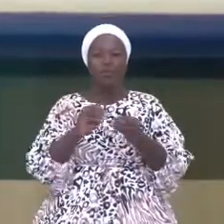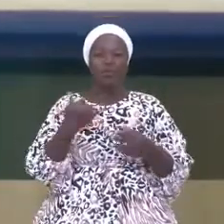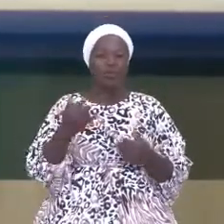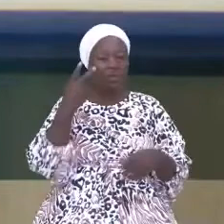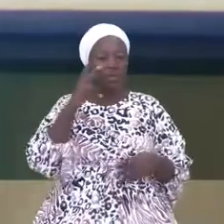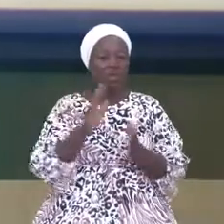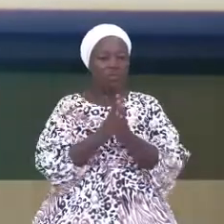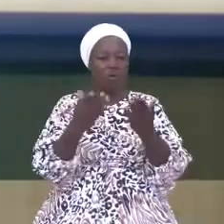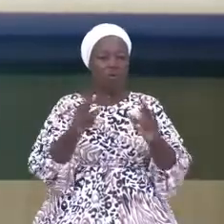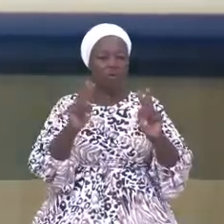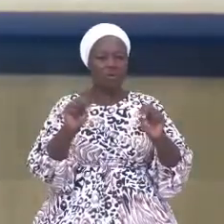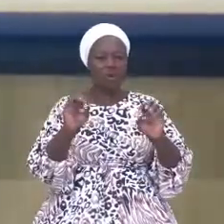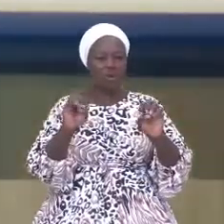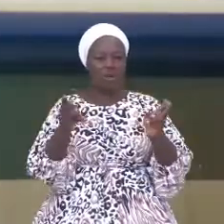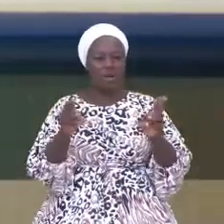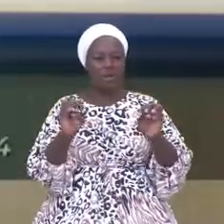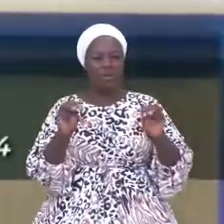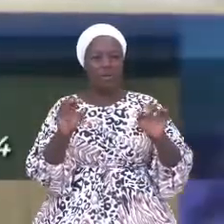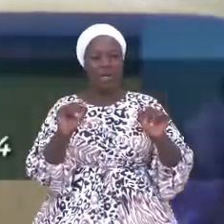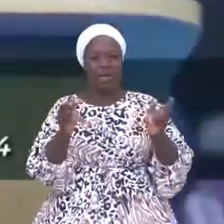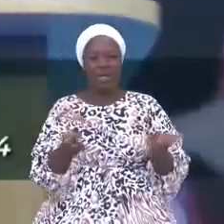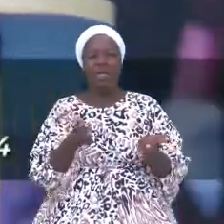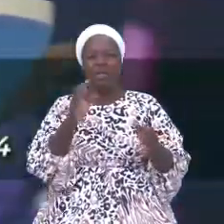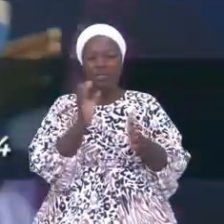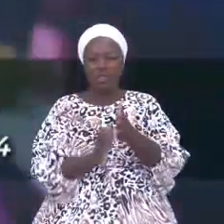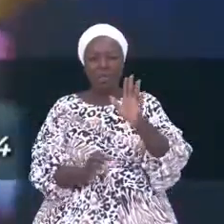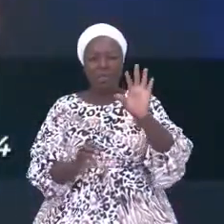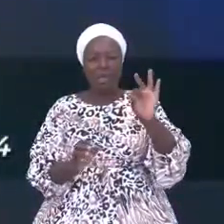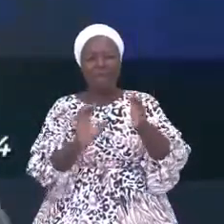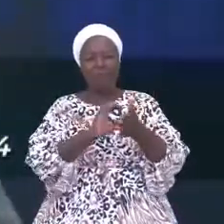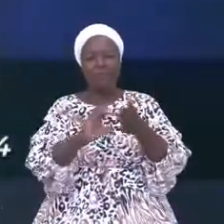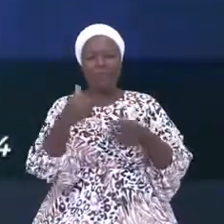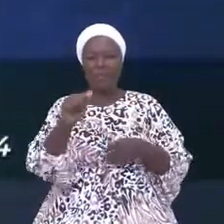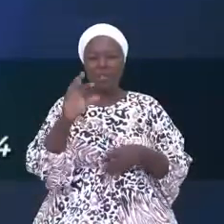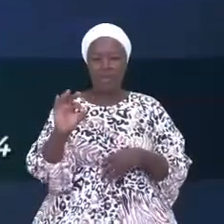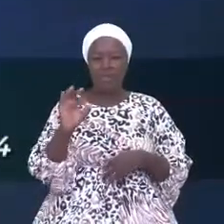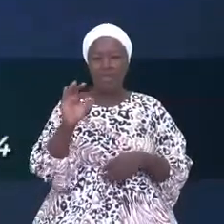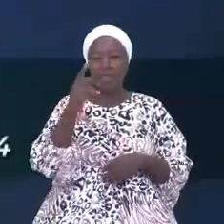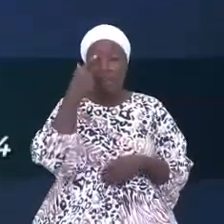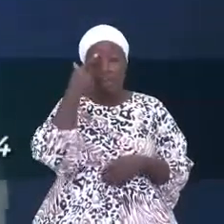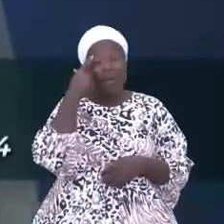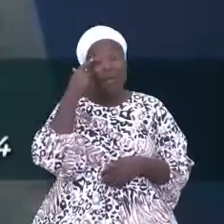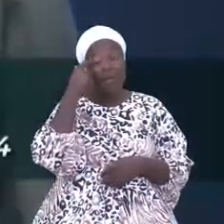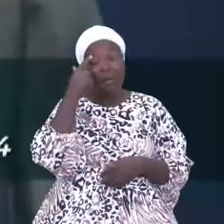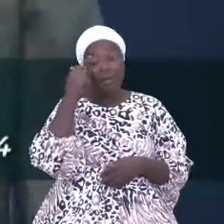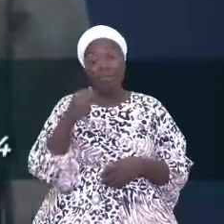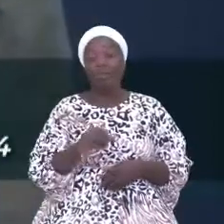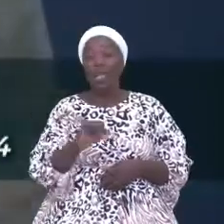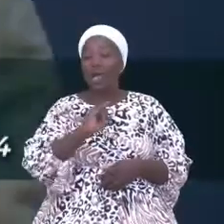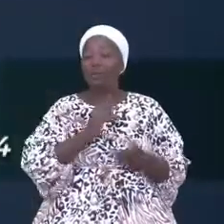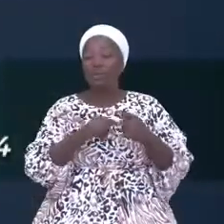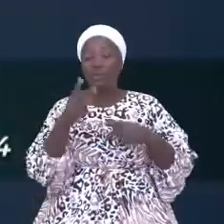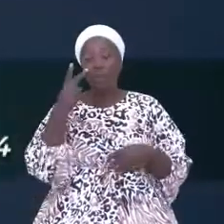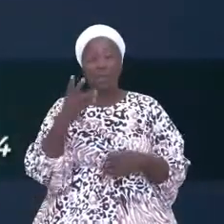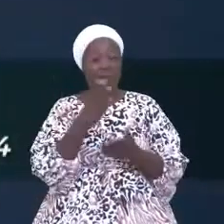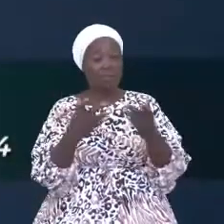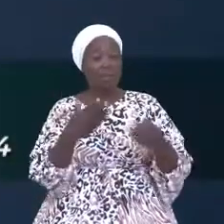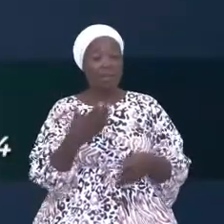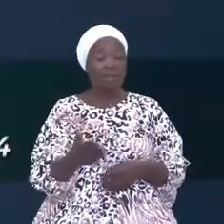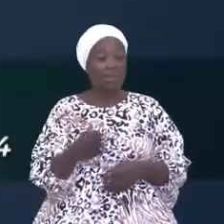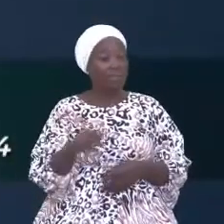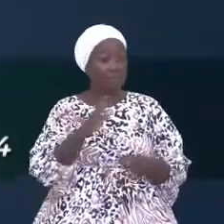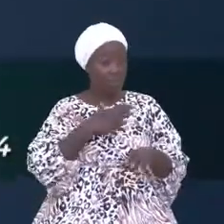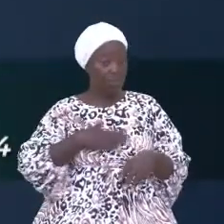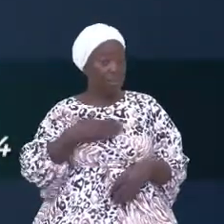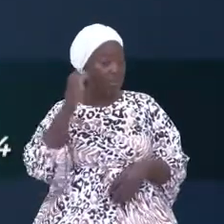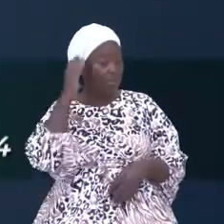Nehemiah chapter 9. I read from verse 19. I want you to see something here. Listen to me if you don't have a Bible